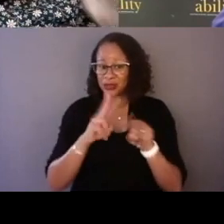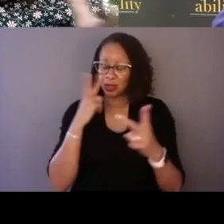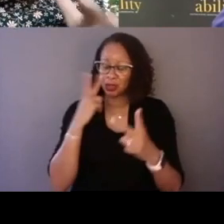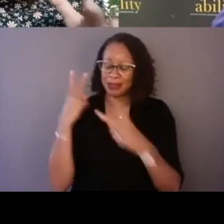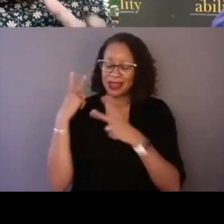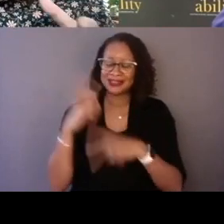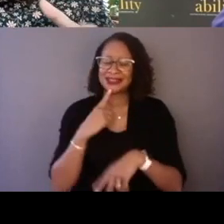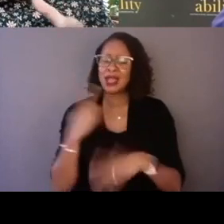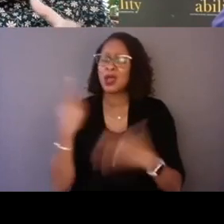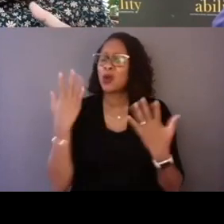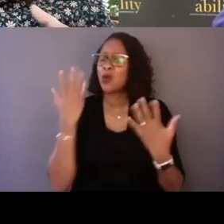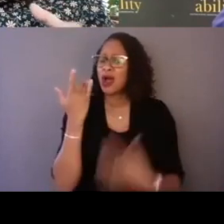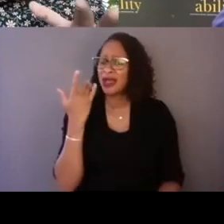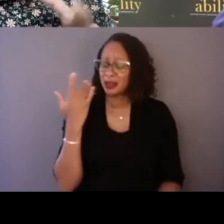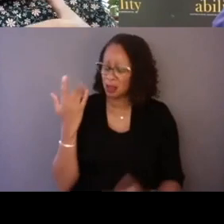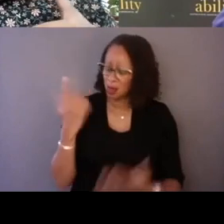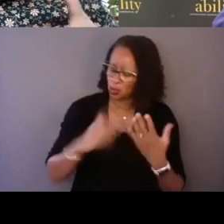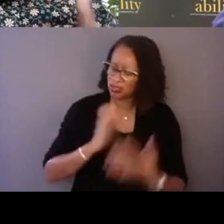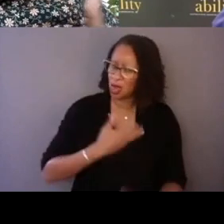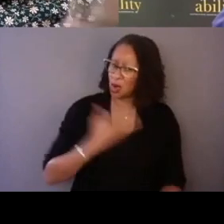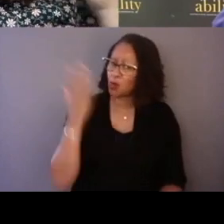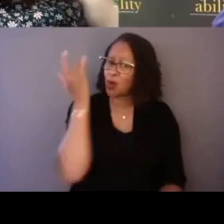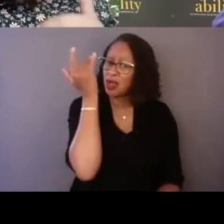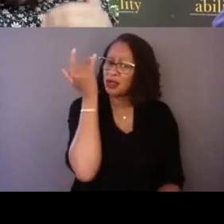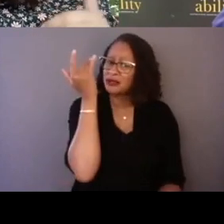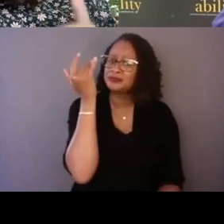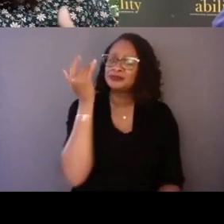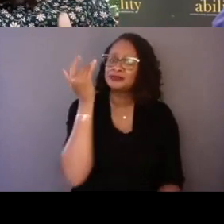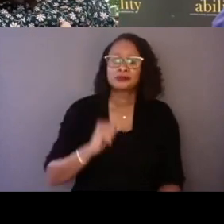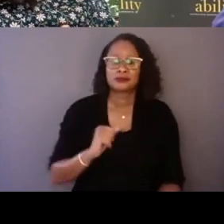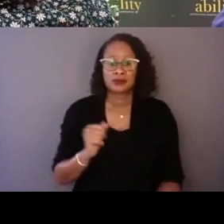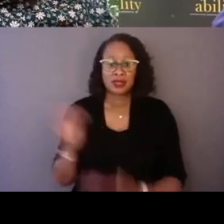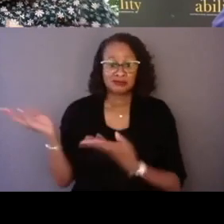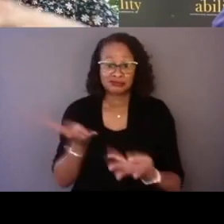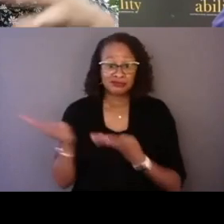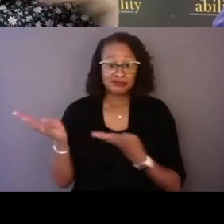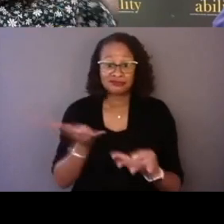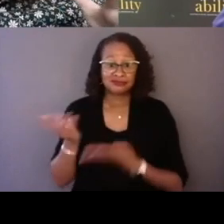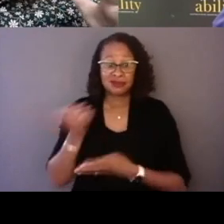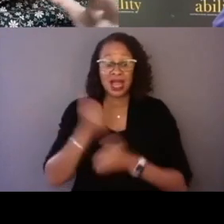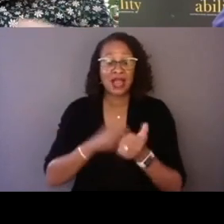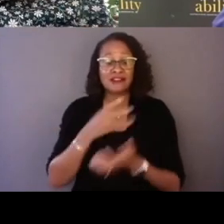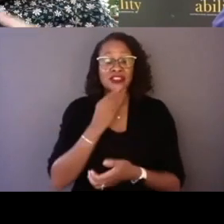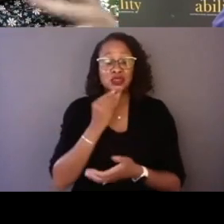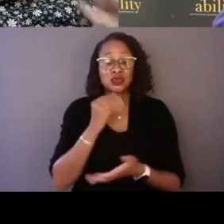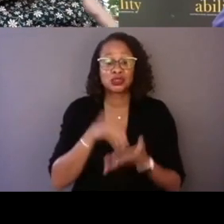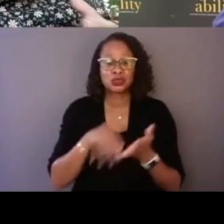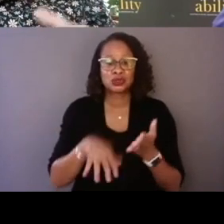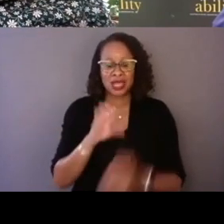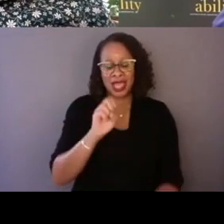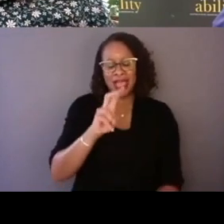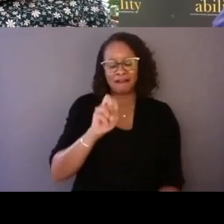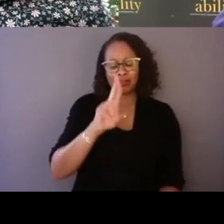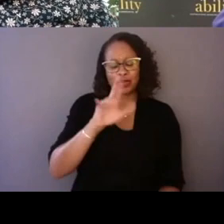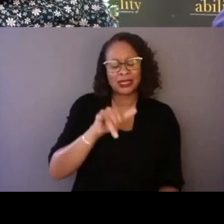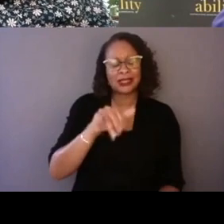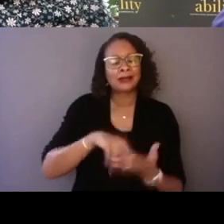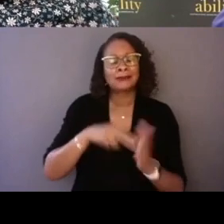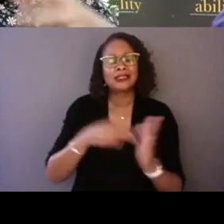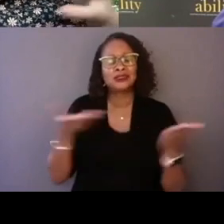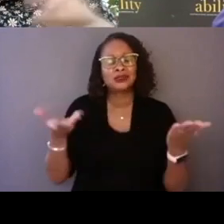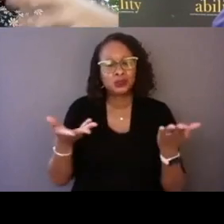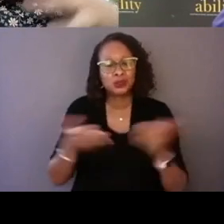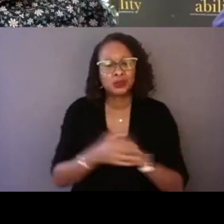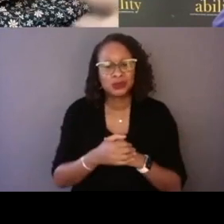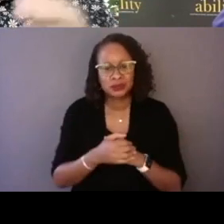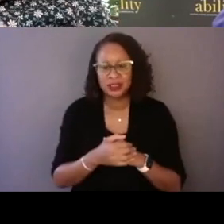What's our why here in the first place? Is it to bring in every Jewish student? What is the every? Who are we trying to bring into the room,